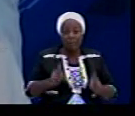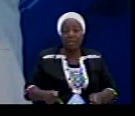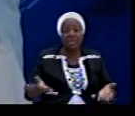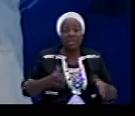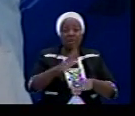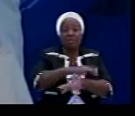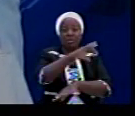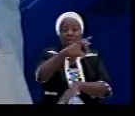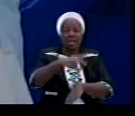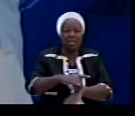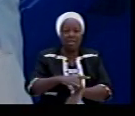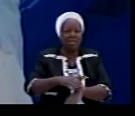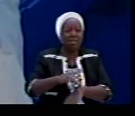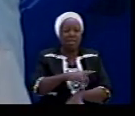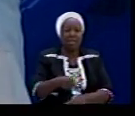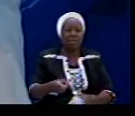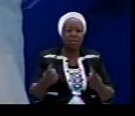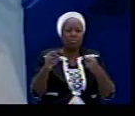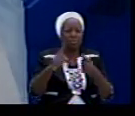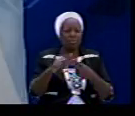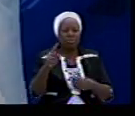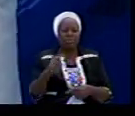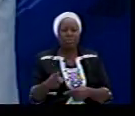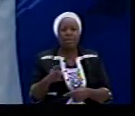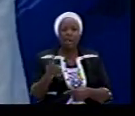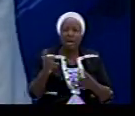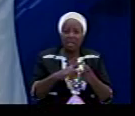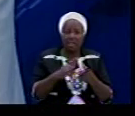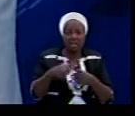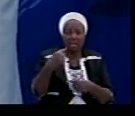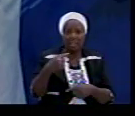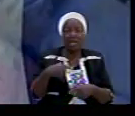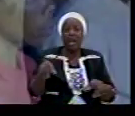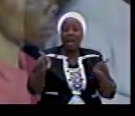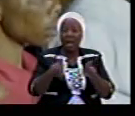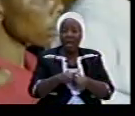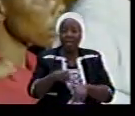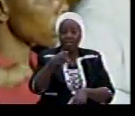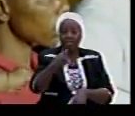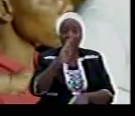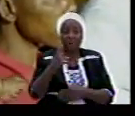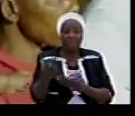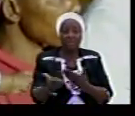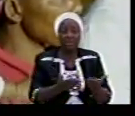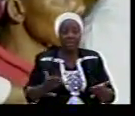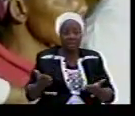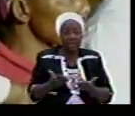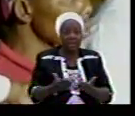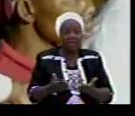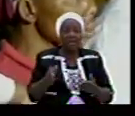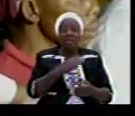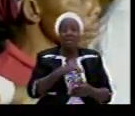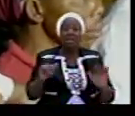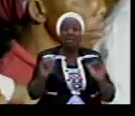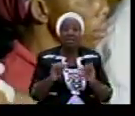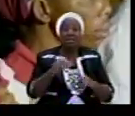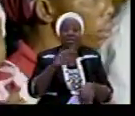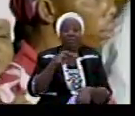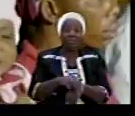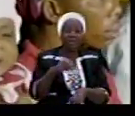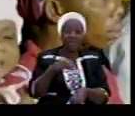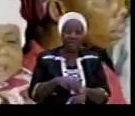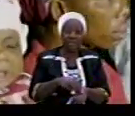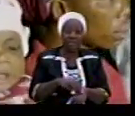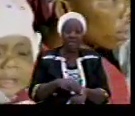it comes to you. And it says, as you are here, the same message that